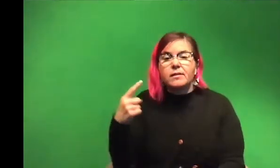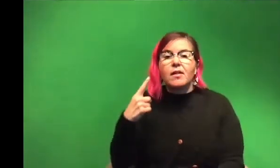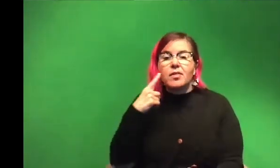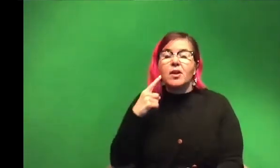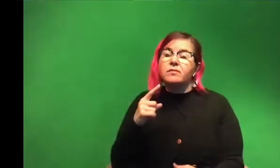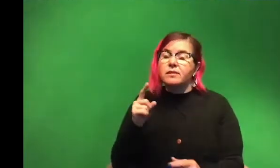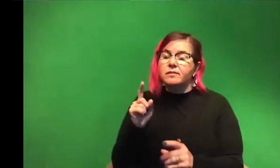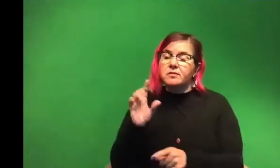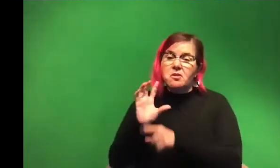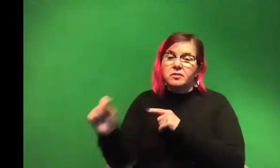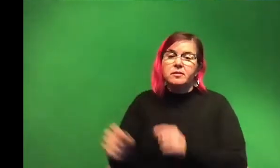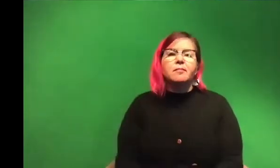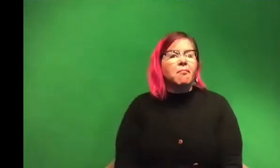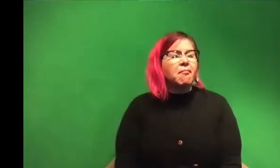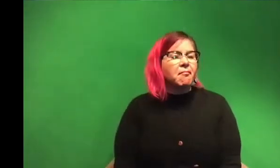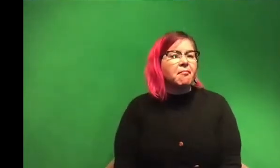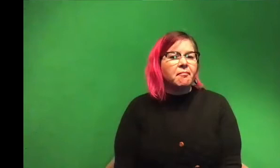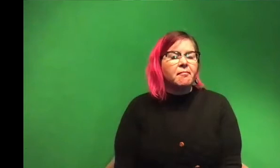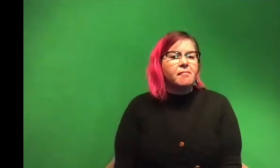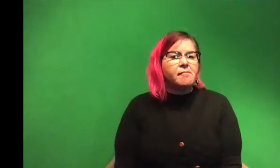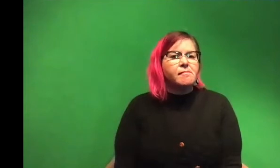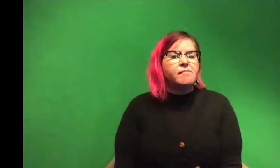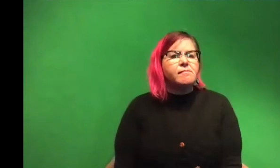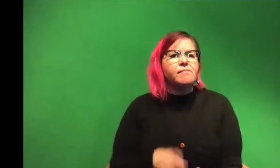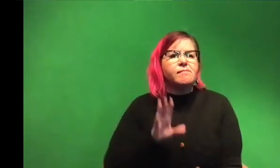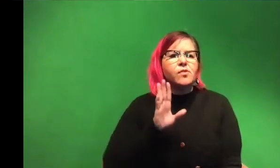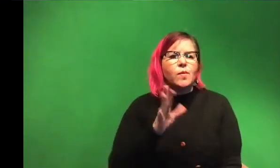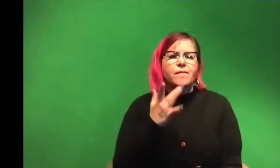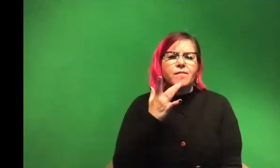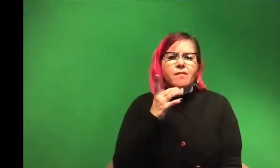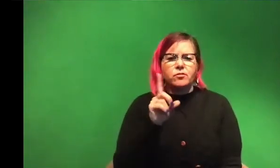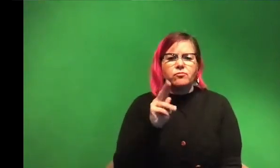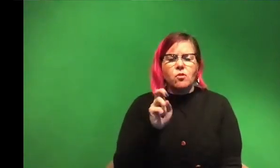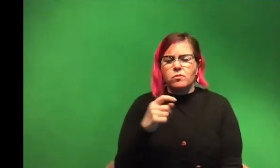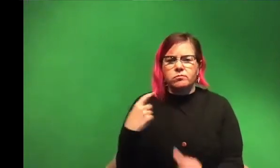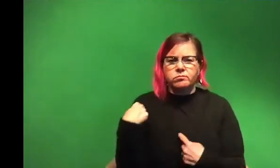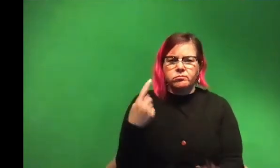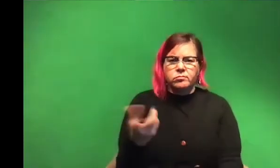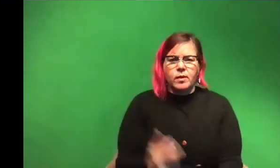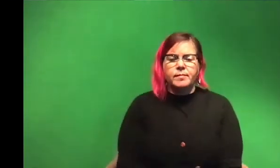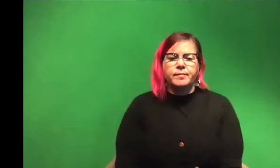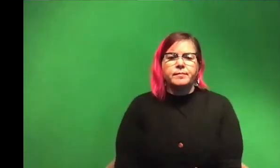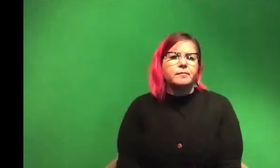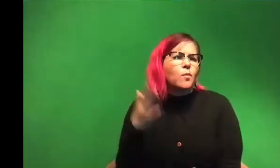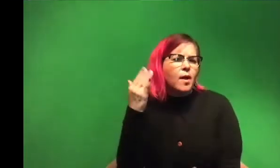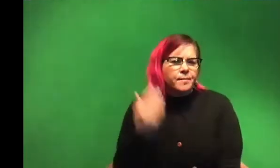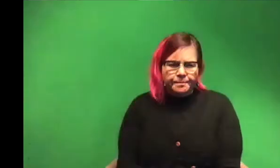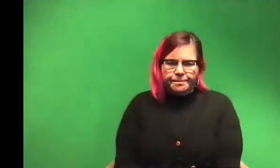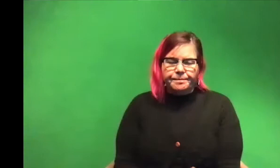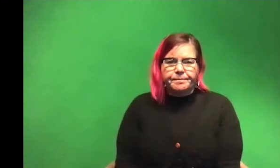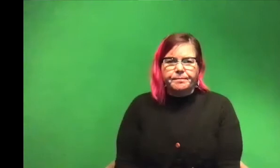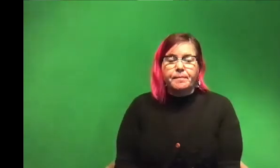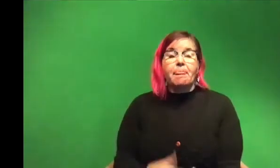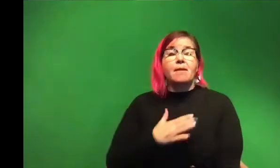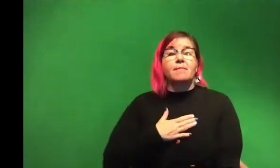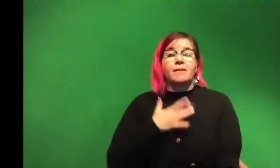awesome. That's awesome. What is your favorite drone you've ever used and why? My